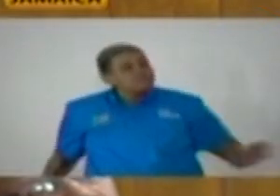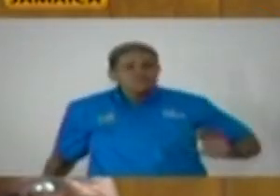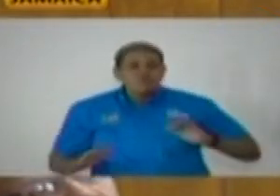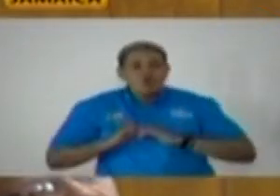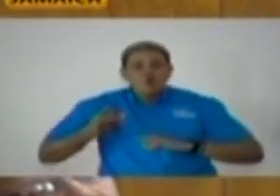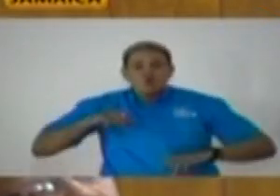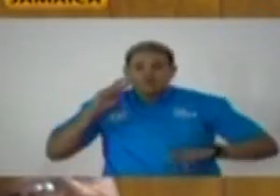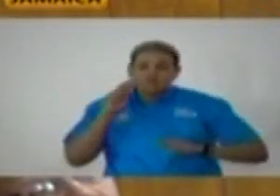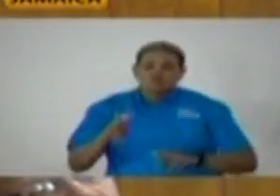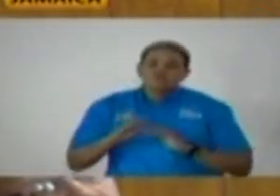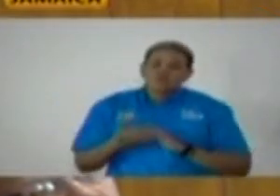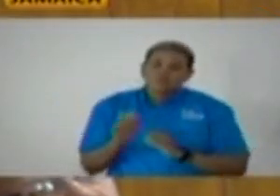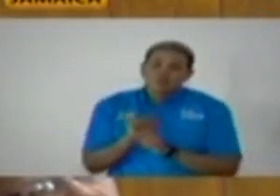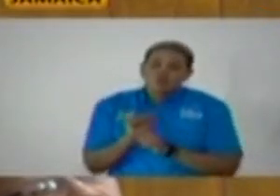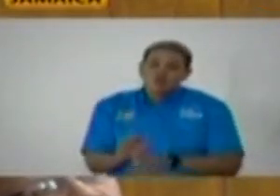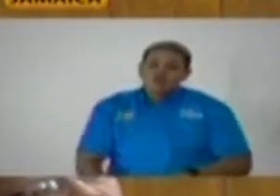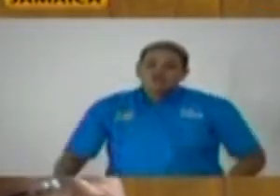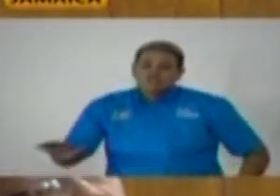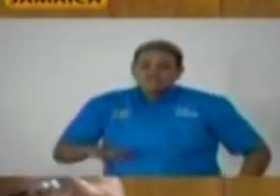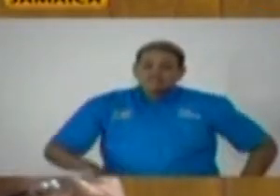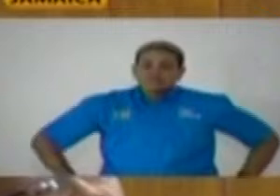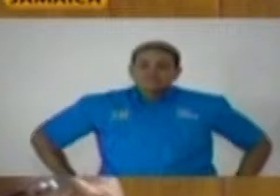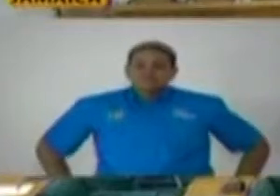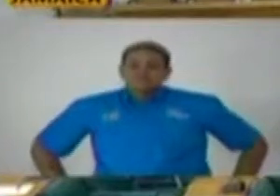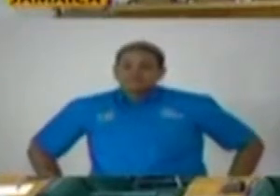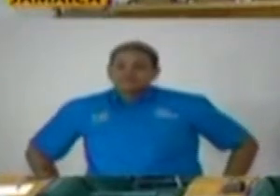we treat with the labor force.